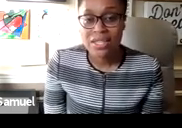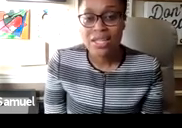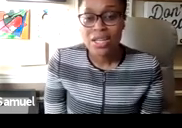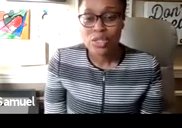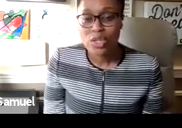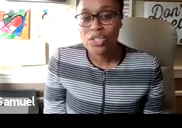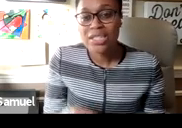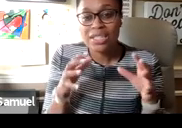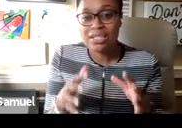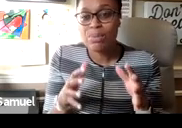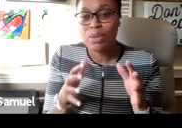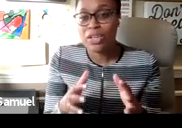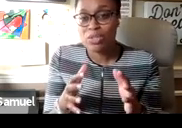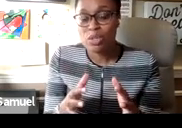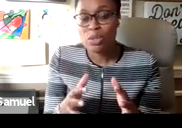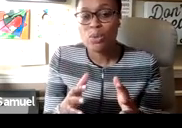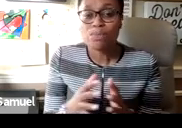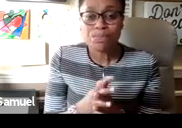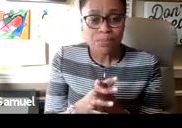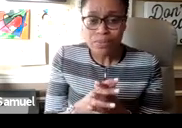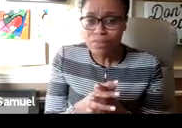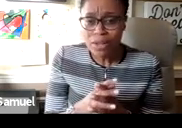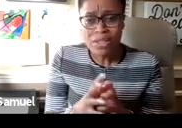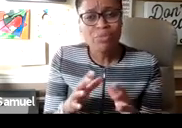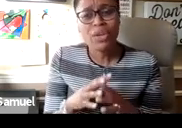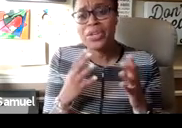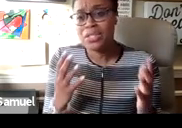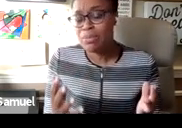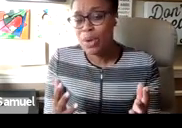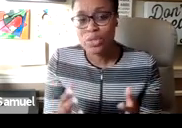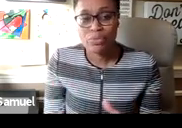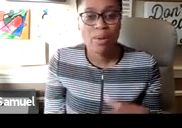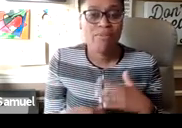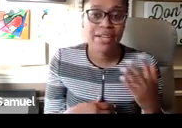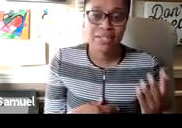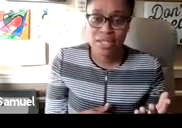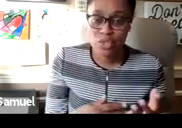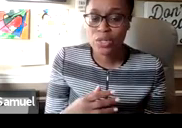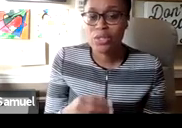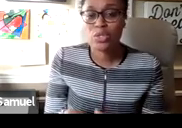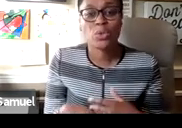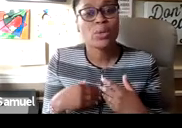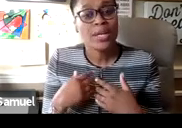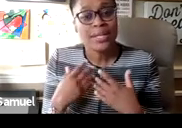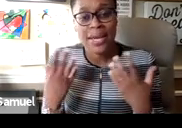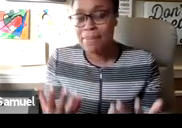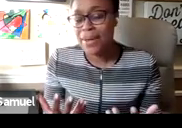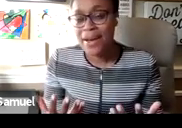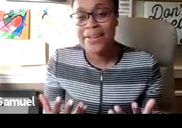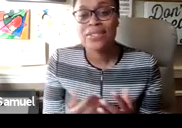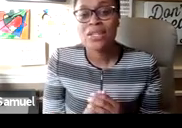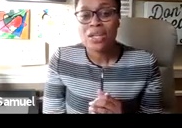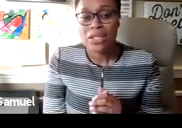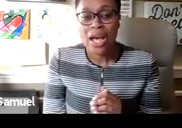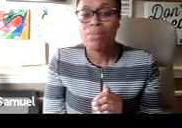at the CDC to start digging deeper into the various components from vaccination to